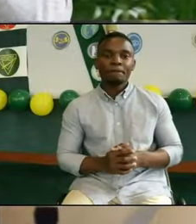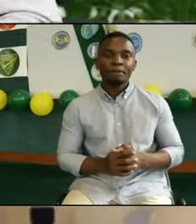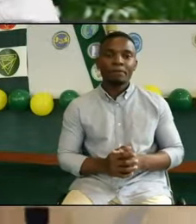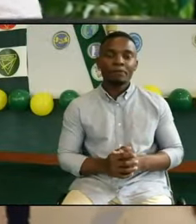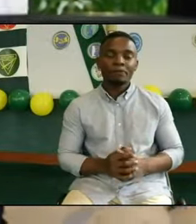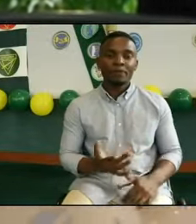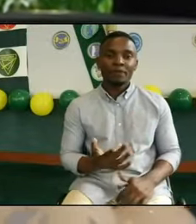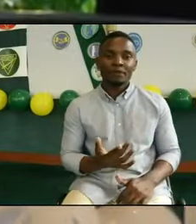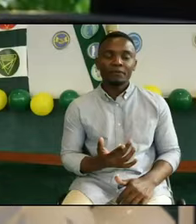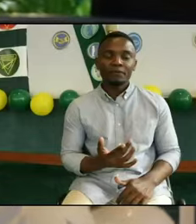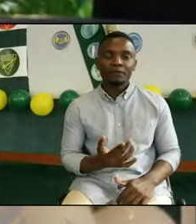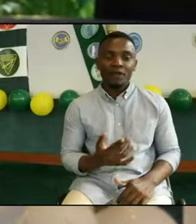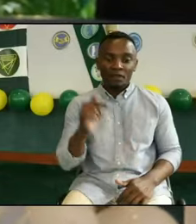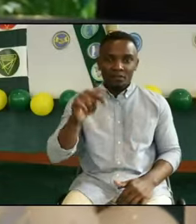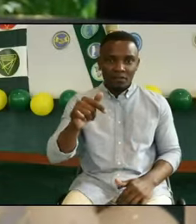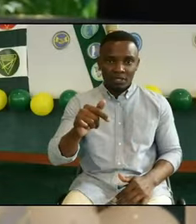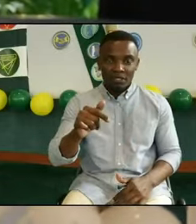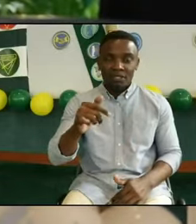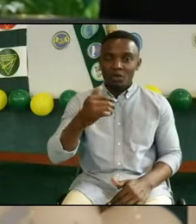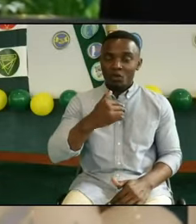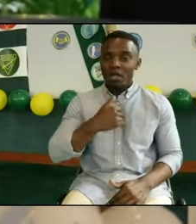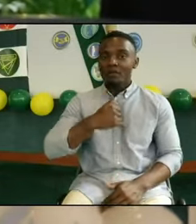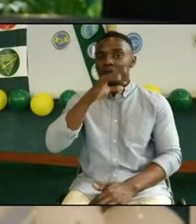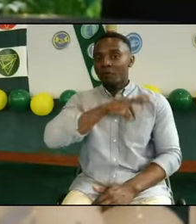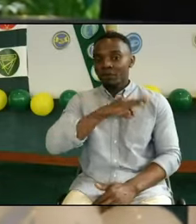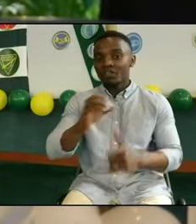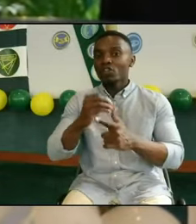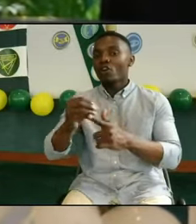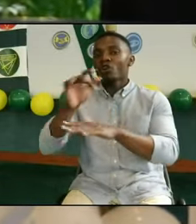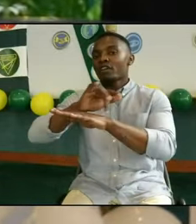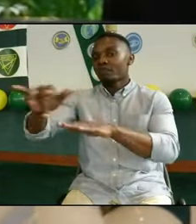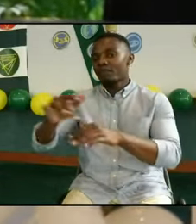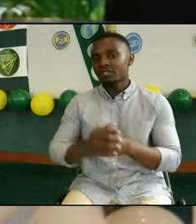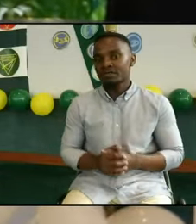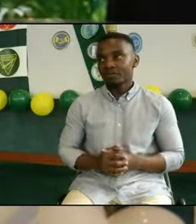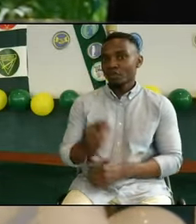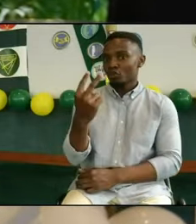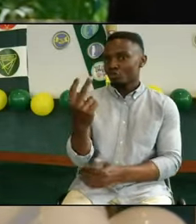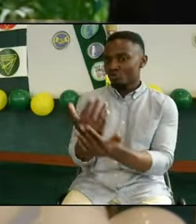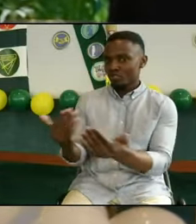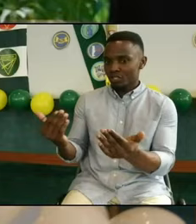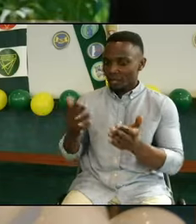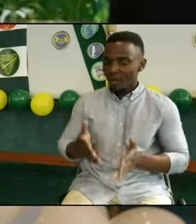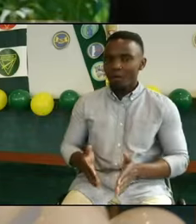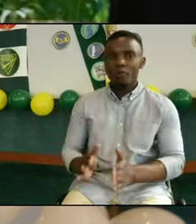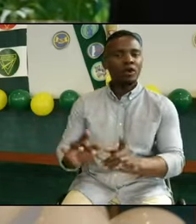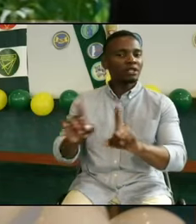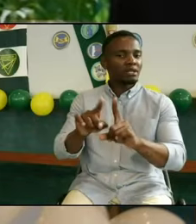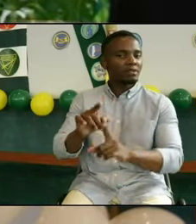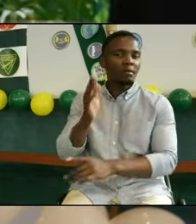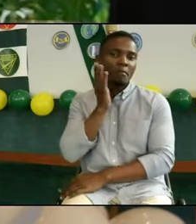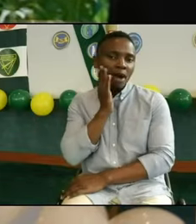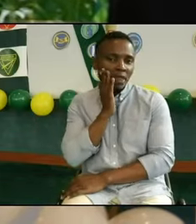thoroughly because there are attached benefits or consequences. Two children giving birth by the same mother,